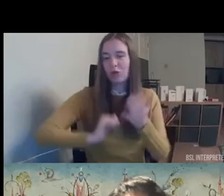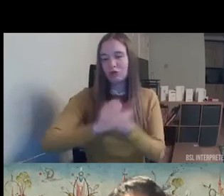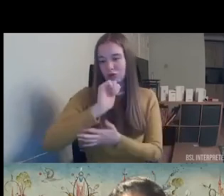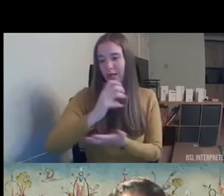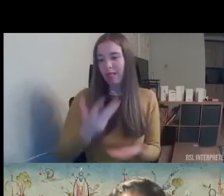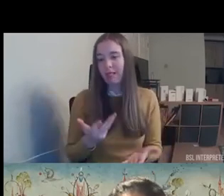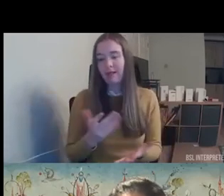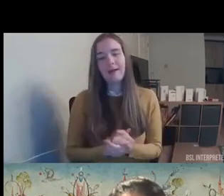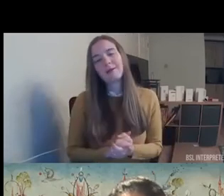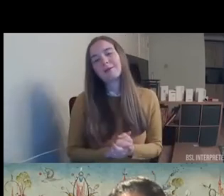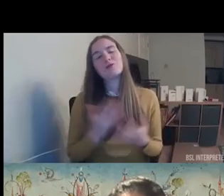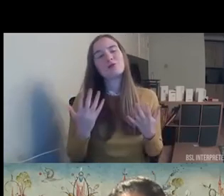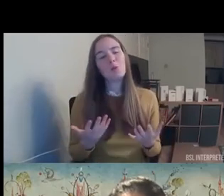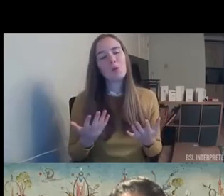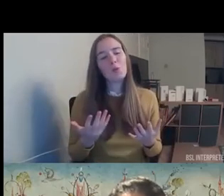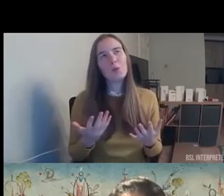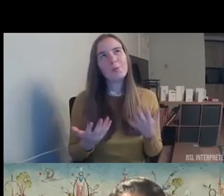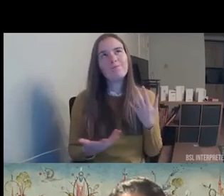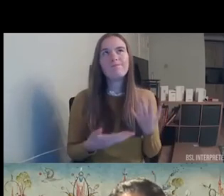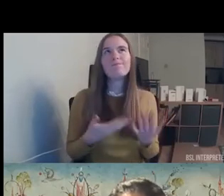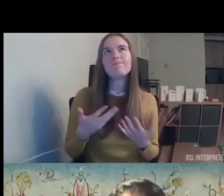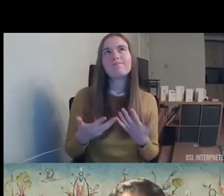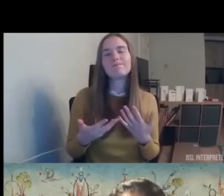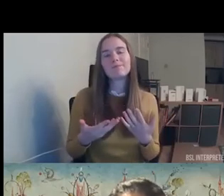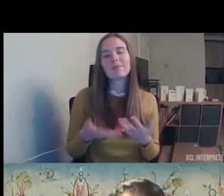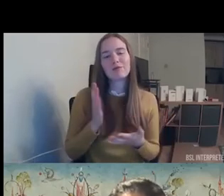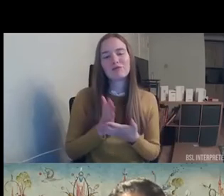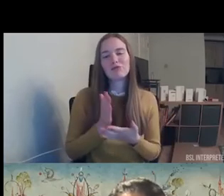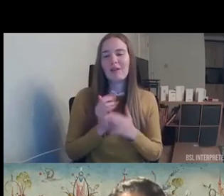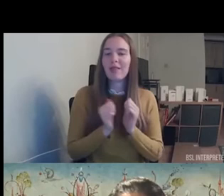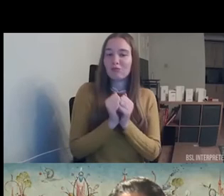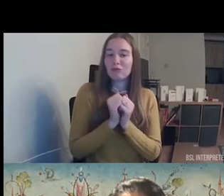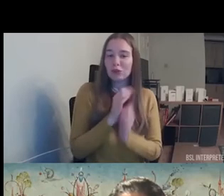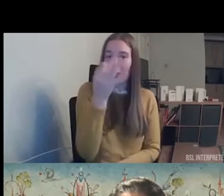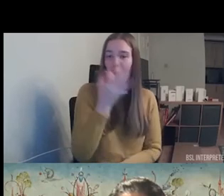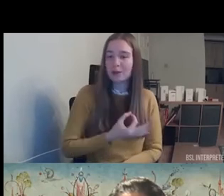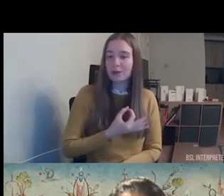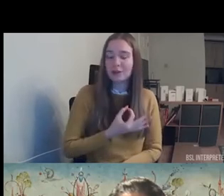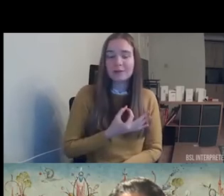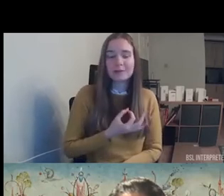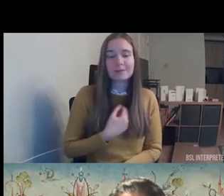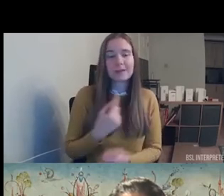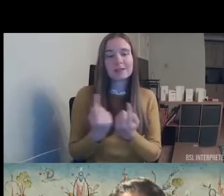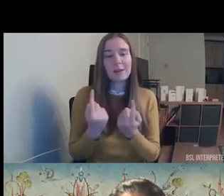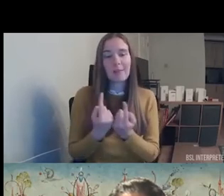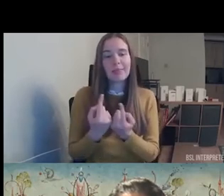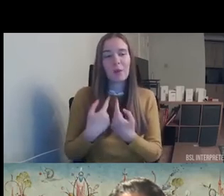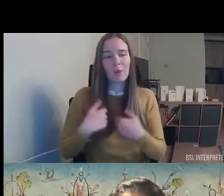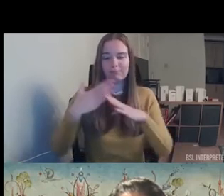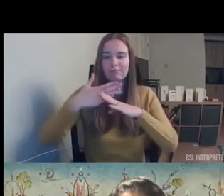so, yeah, I really appreciate the question and it's something that we worked very hard